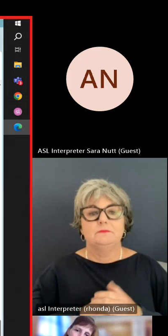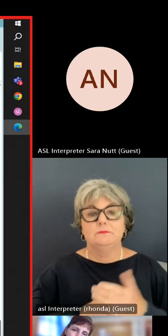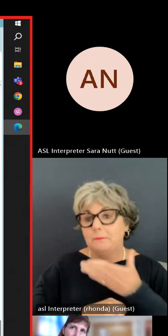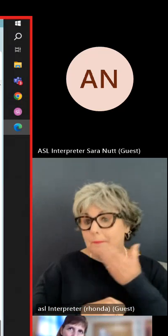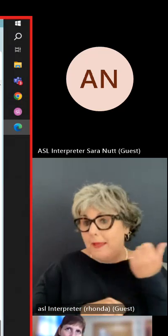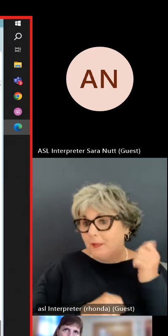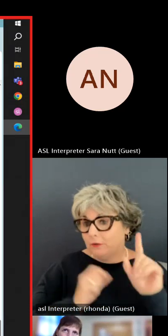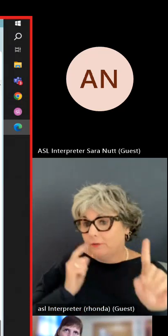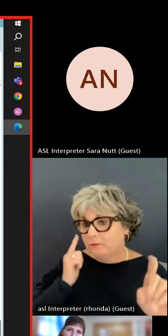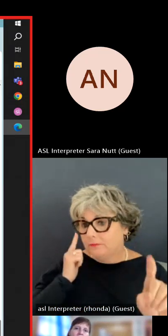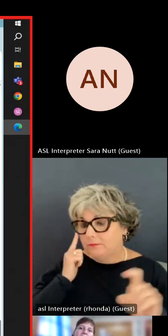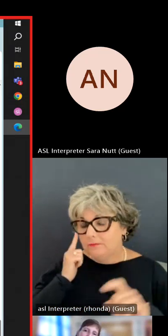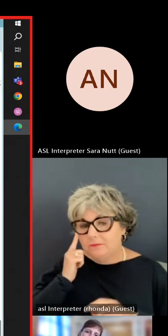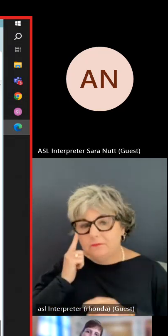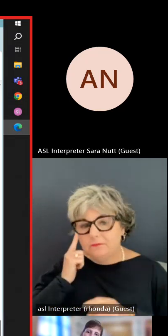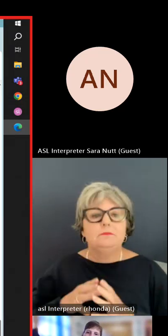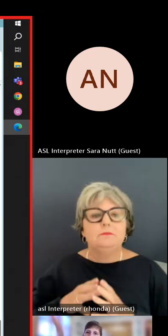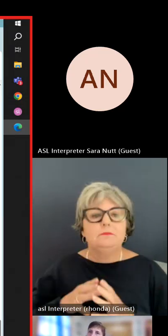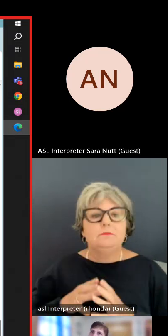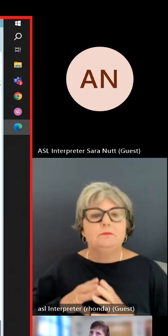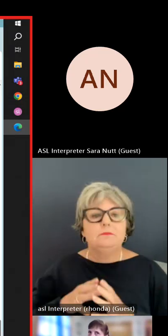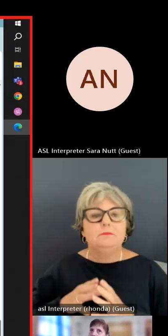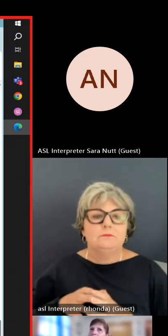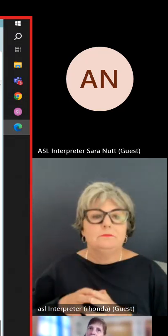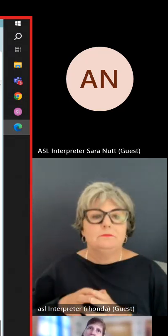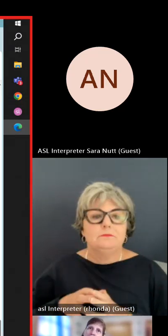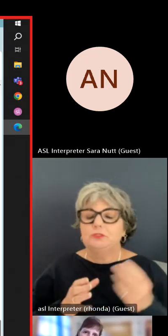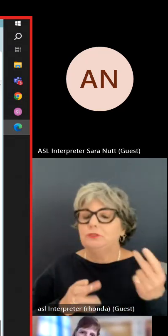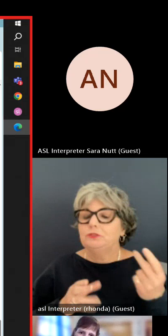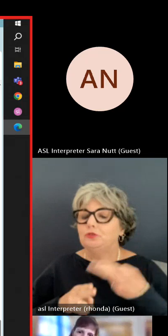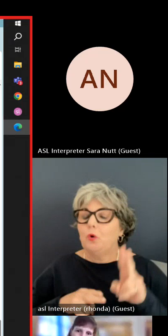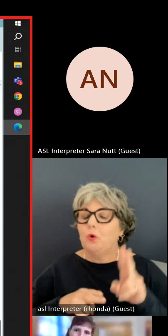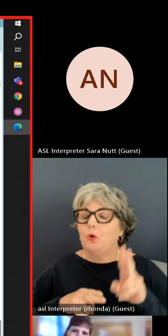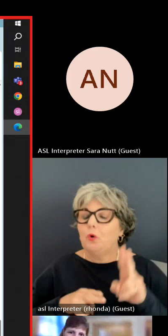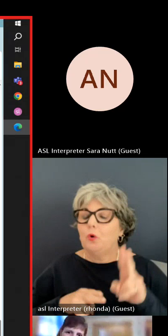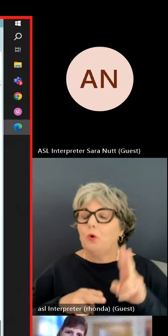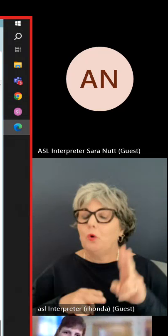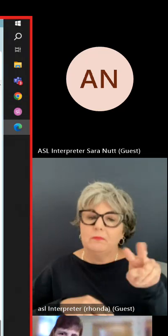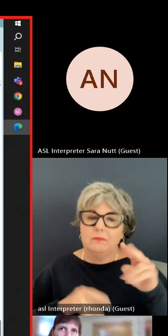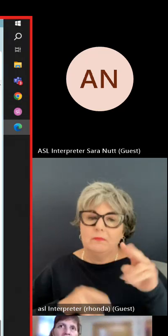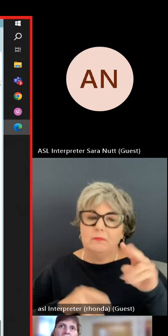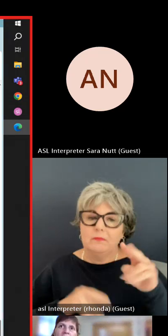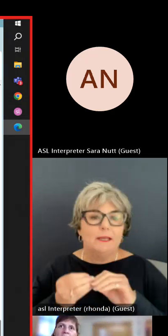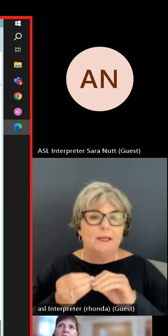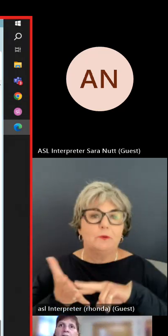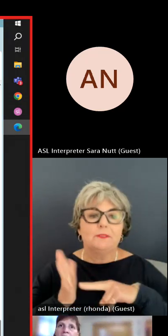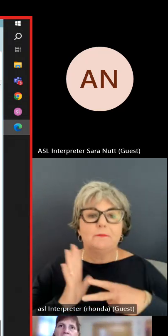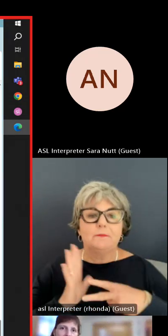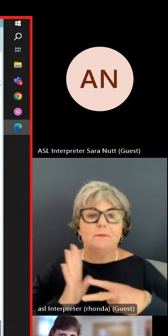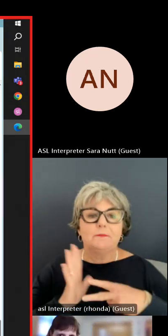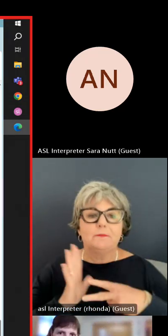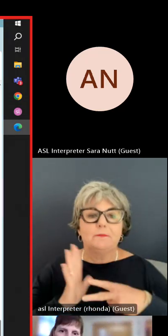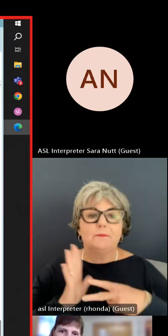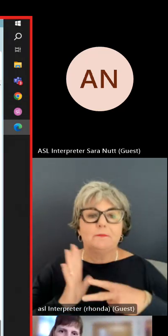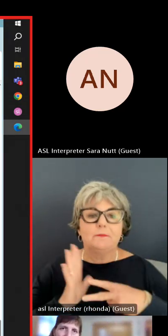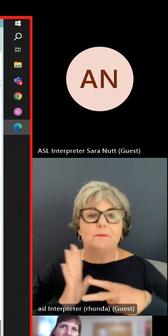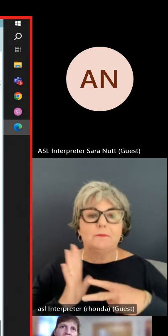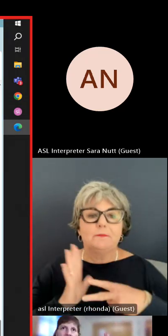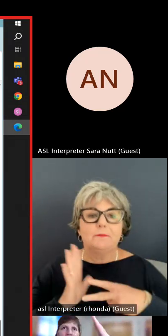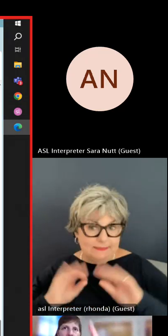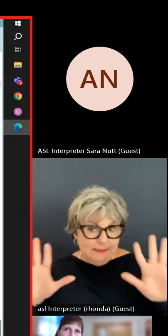better? You can see at a glance what the numbers mean. It's